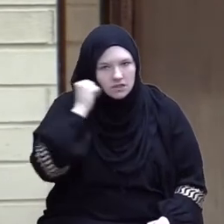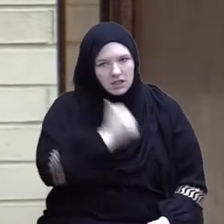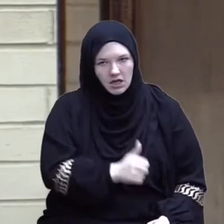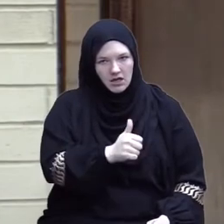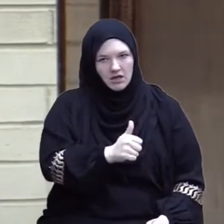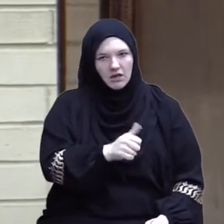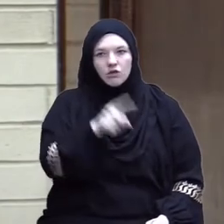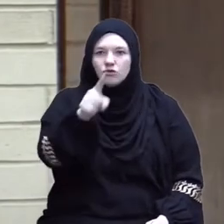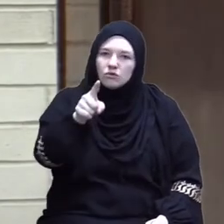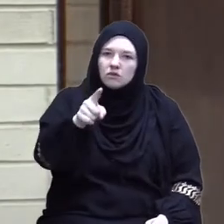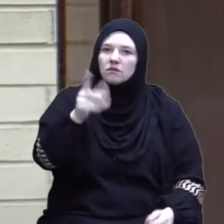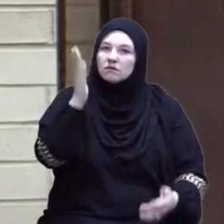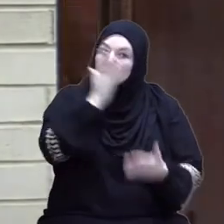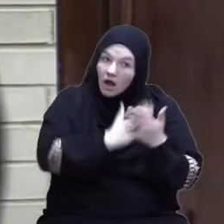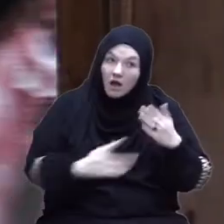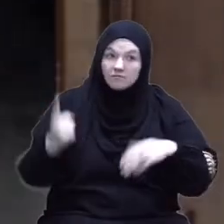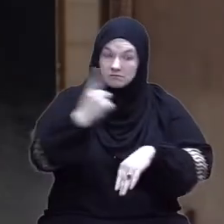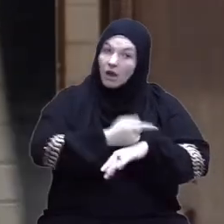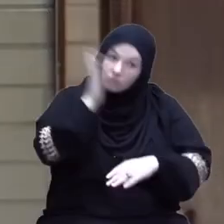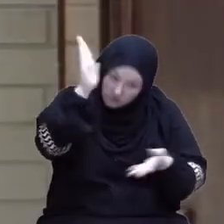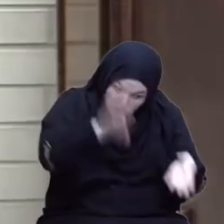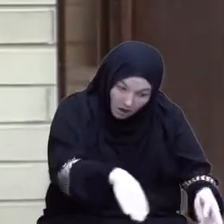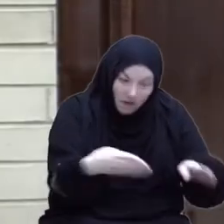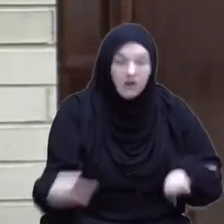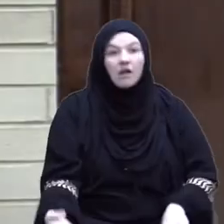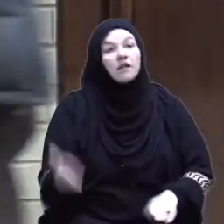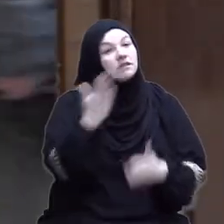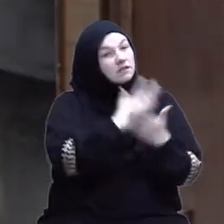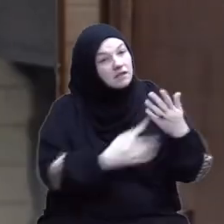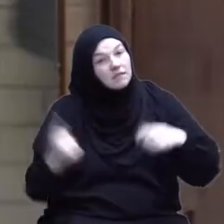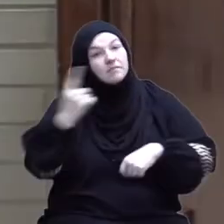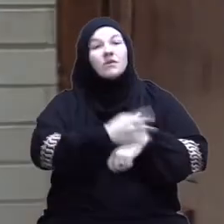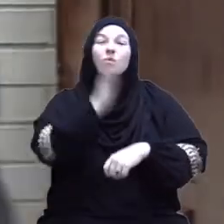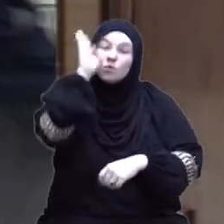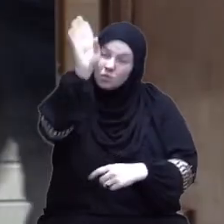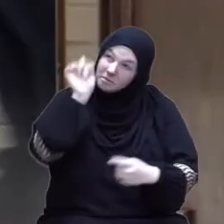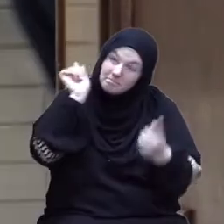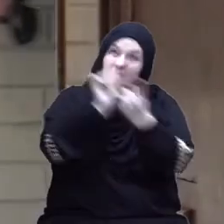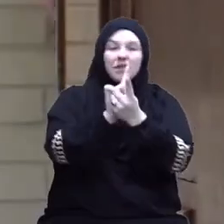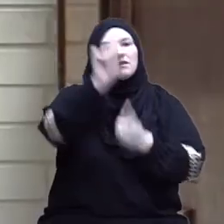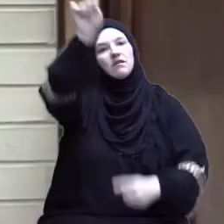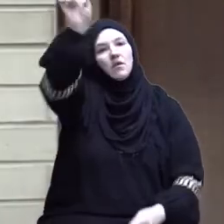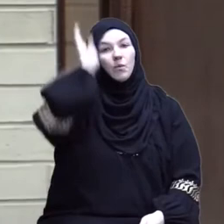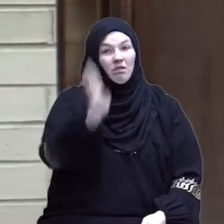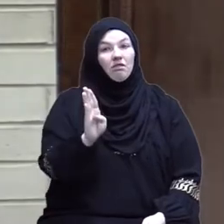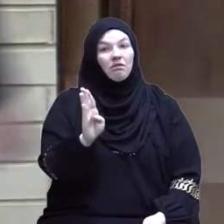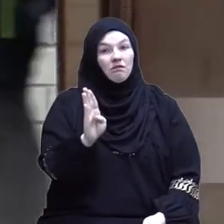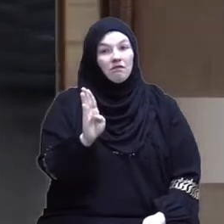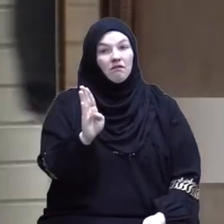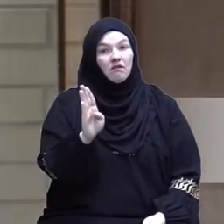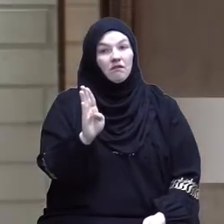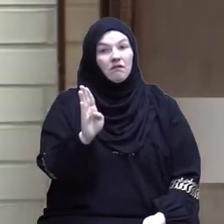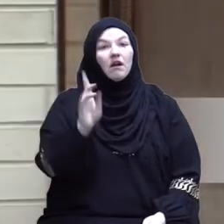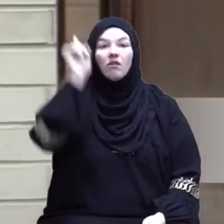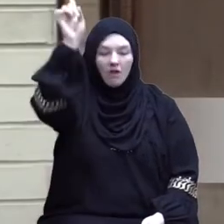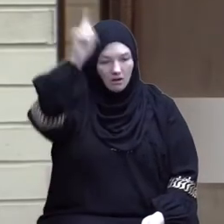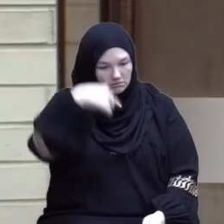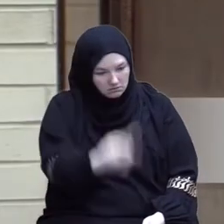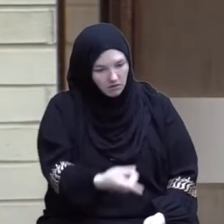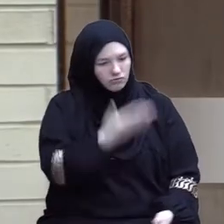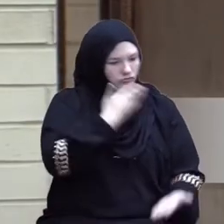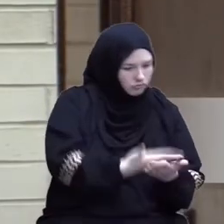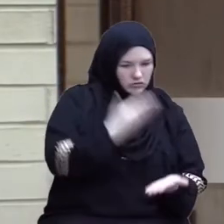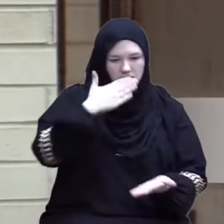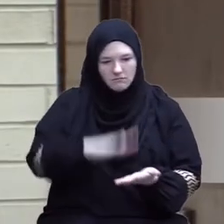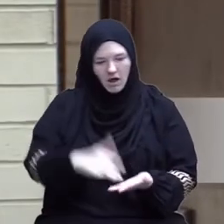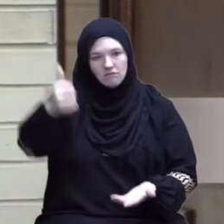But anyone else, they have their own ideas despite their faith or lack thereof.